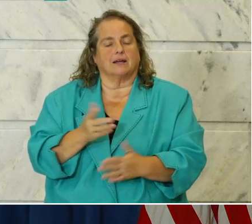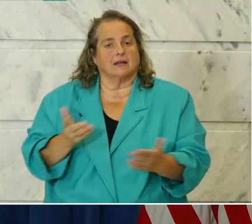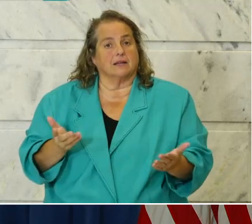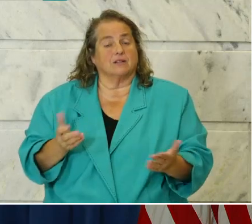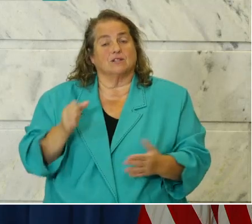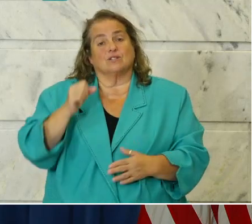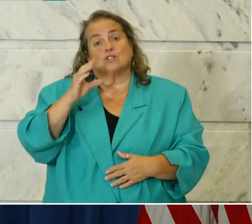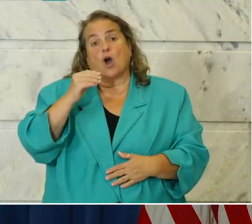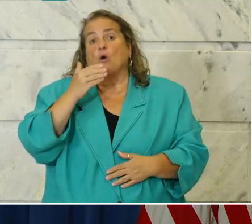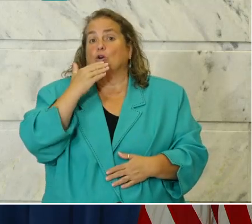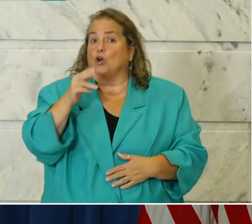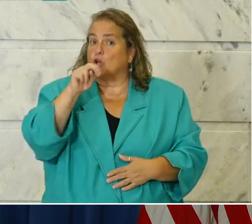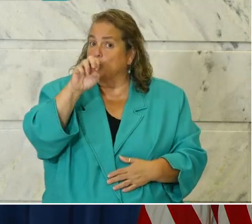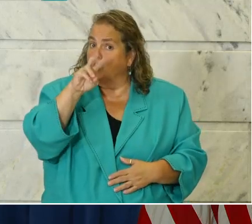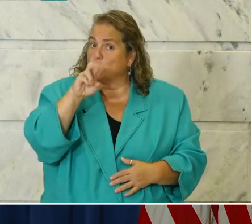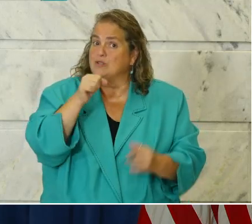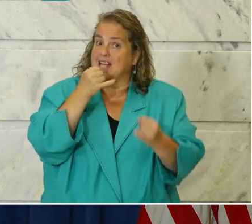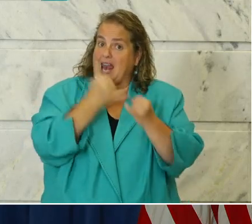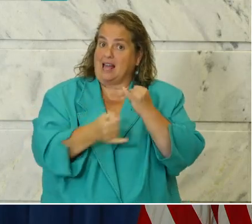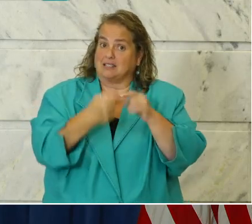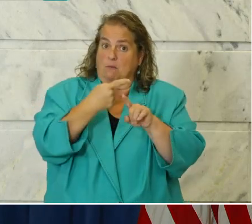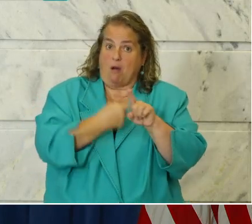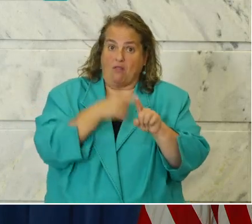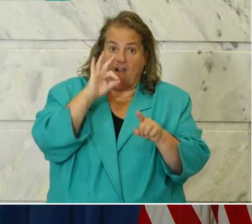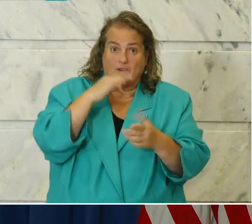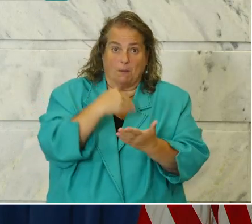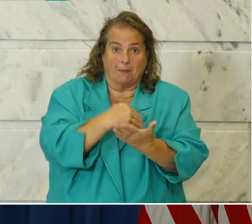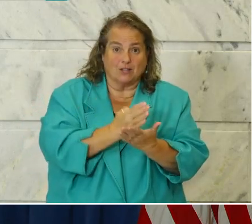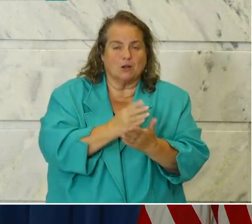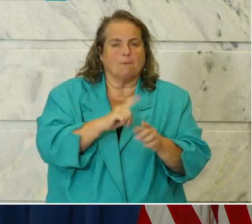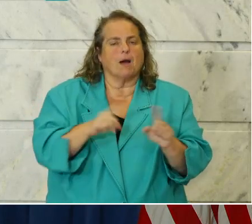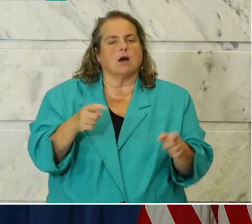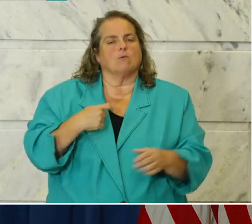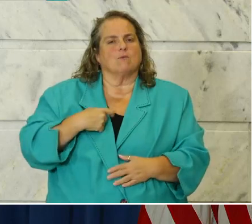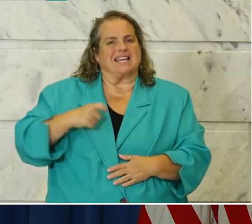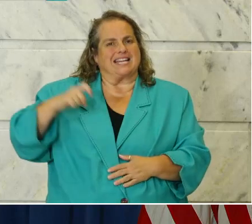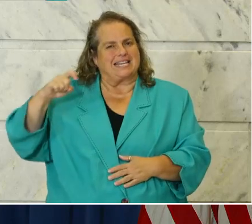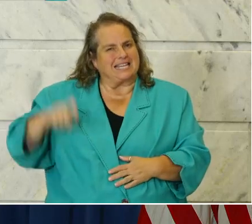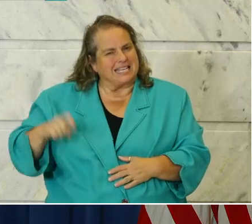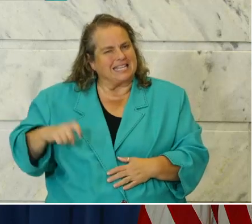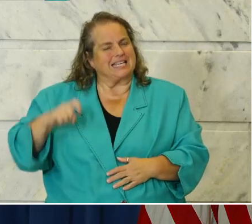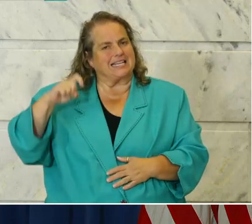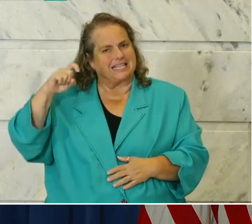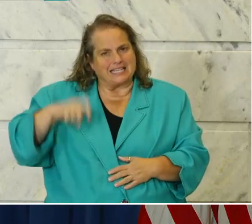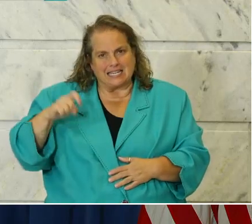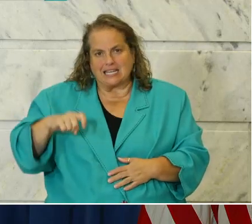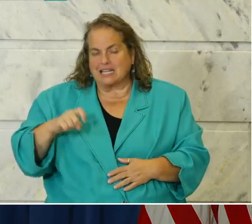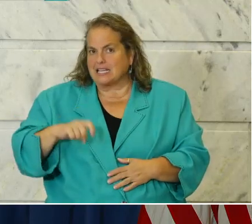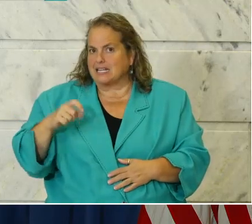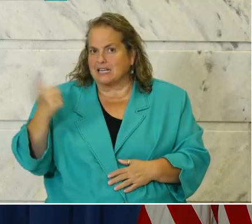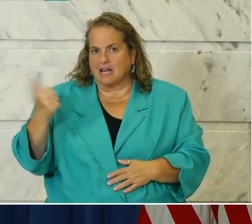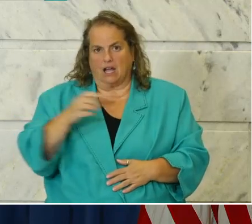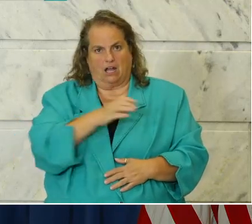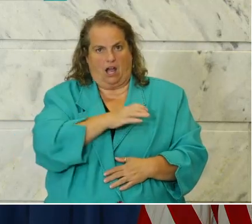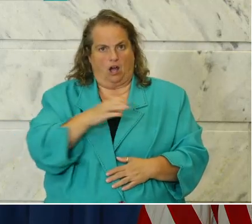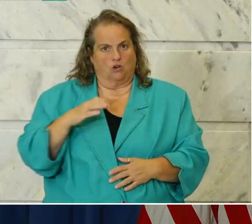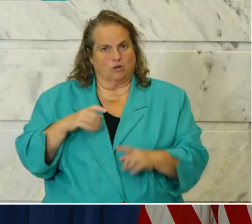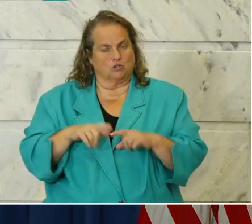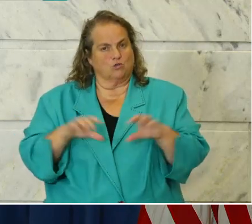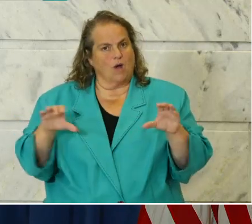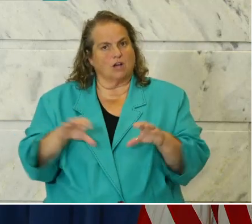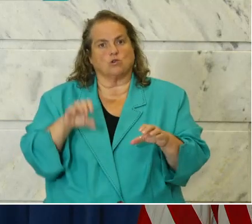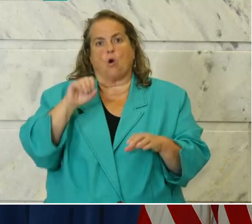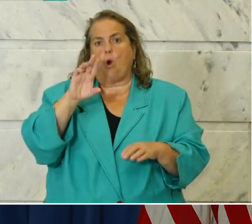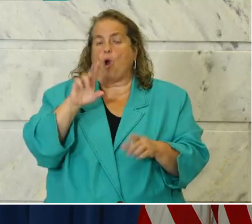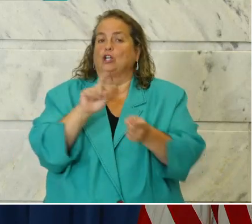this last month of the budget, but we need congressional action or a change in that executive order to